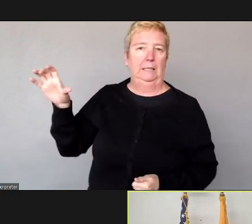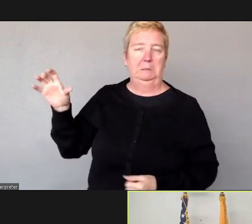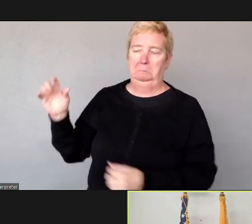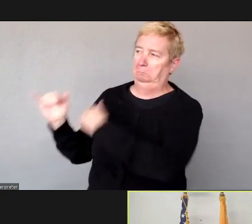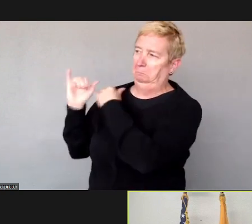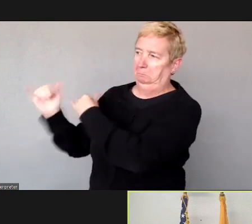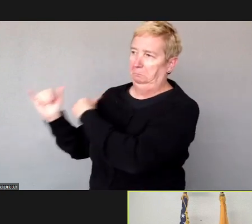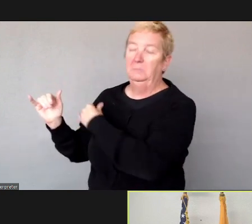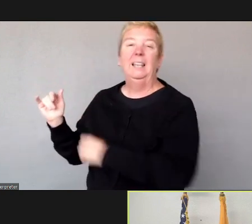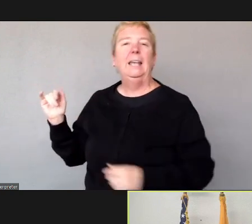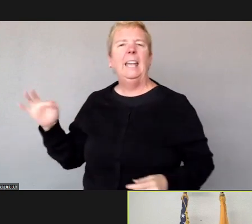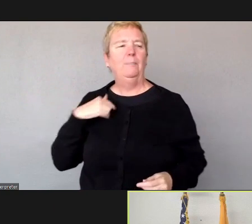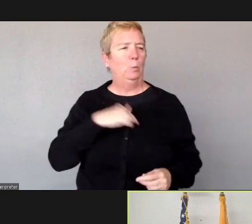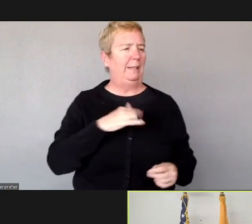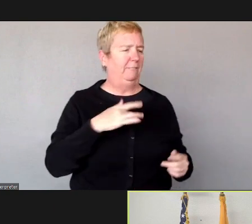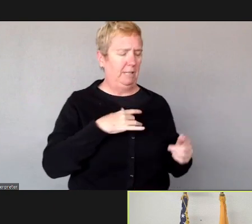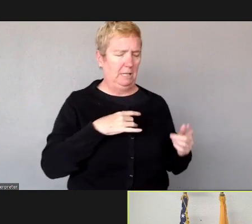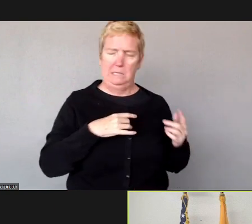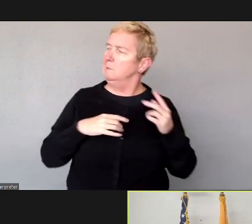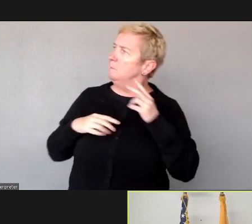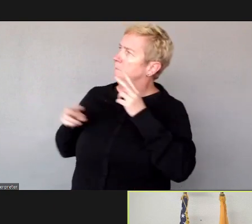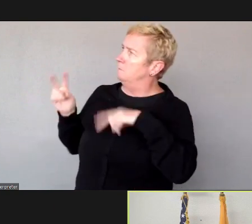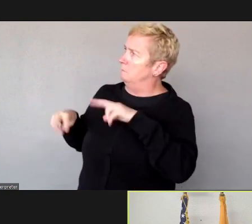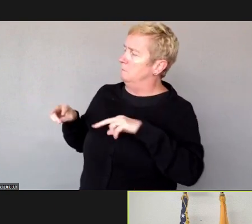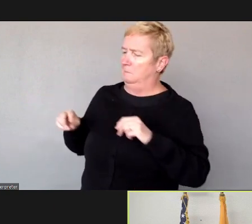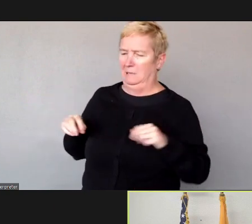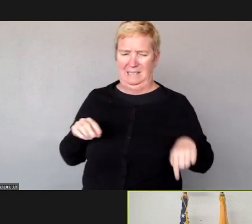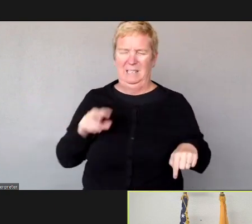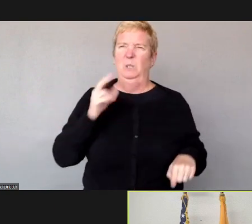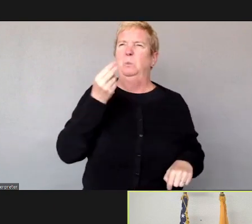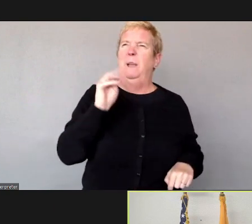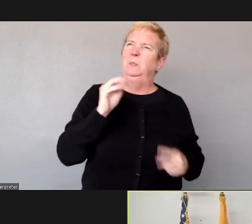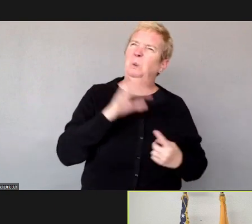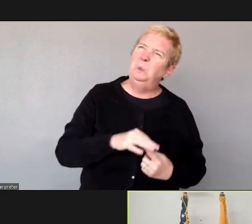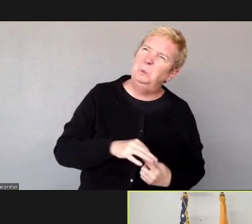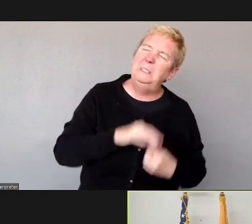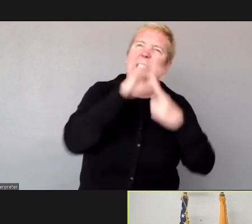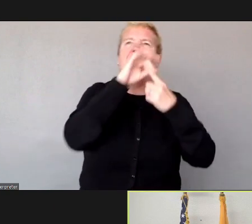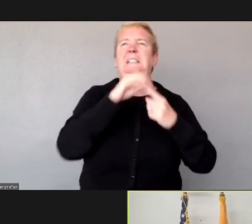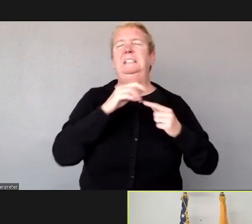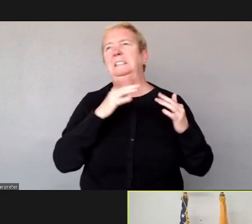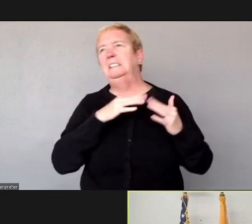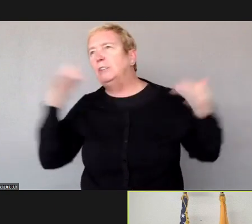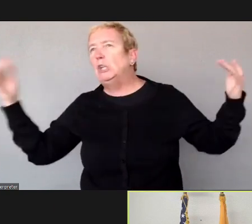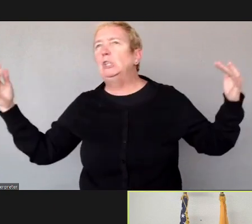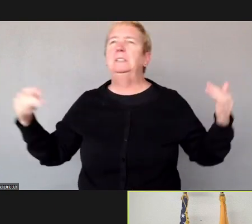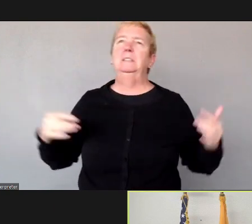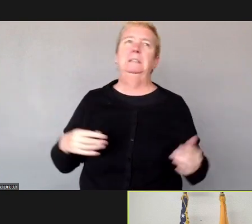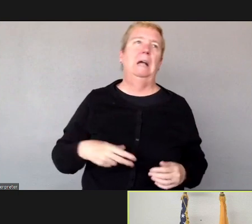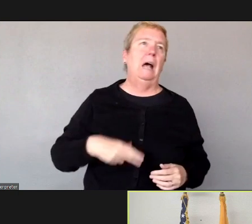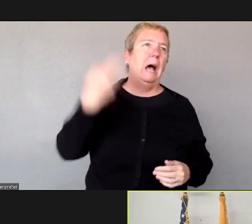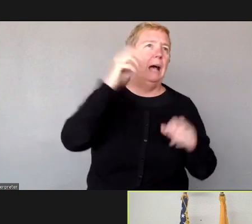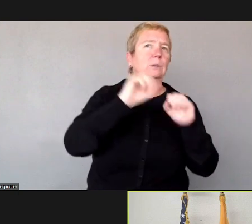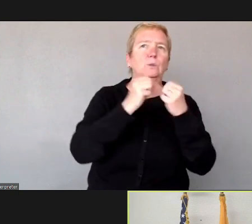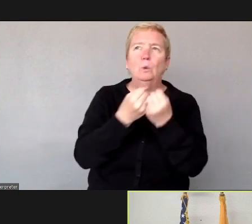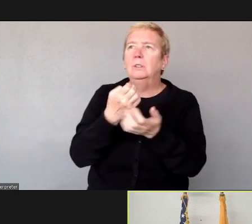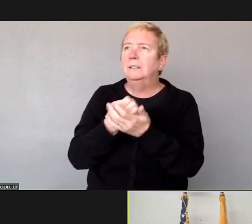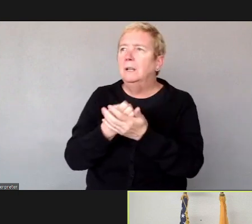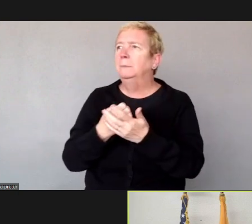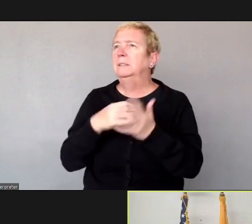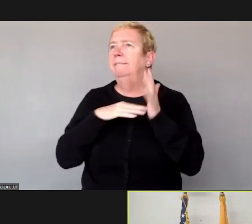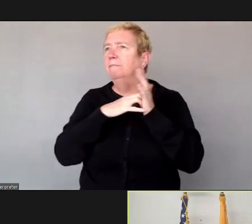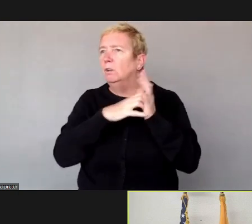work well for our unique and diverse and socially vulnerable New Mexico